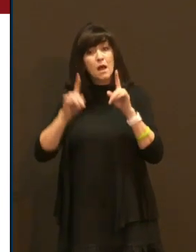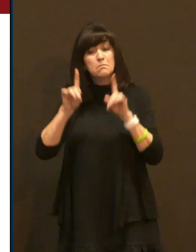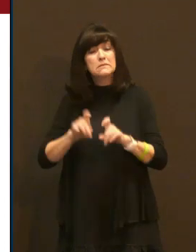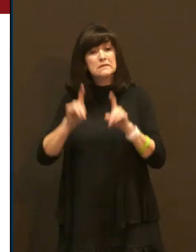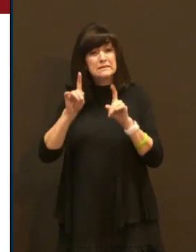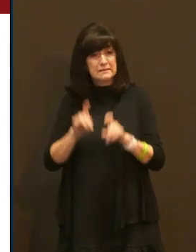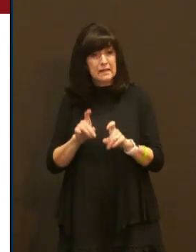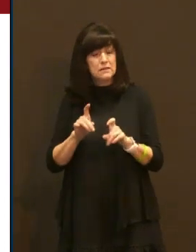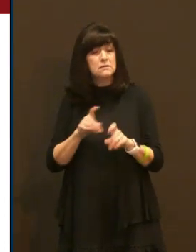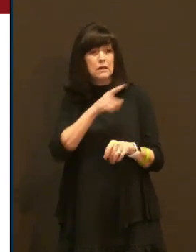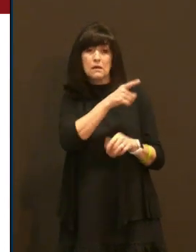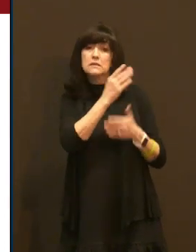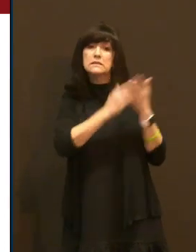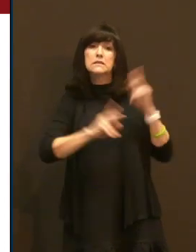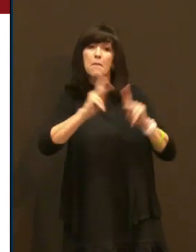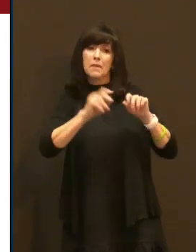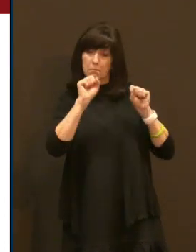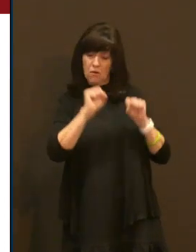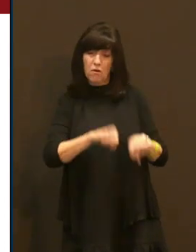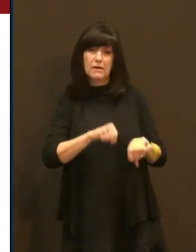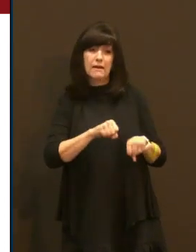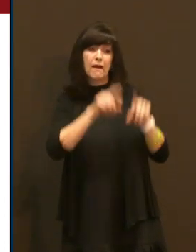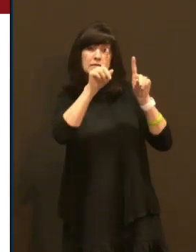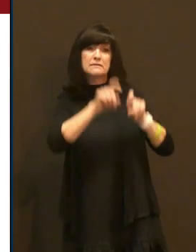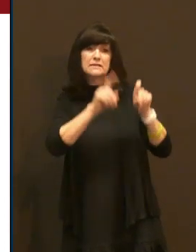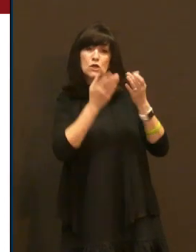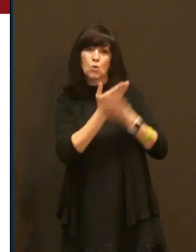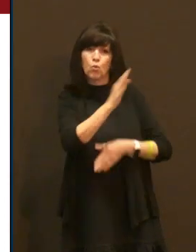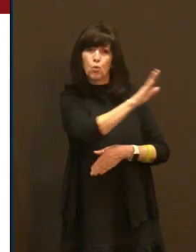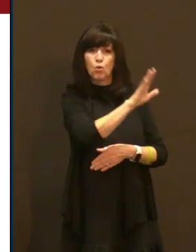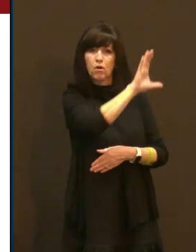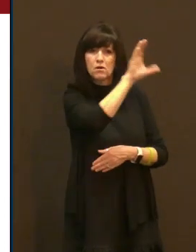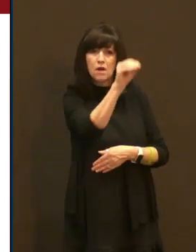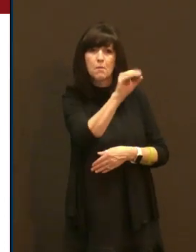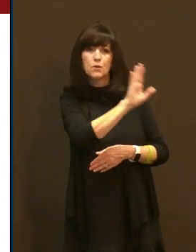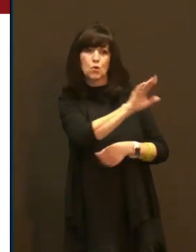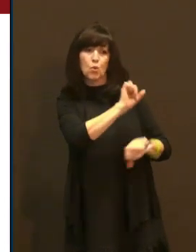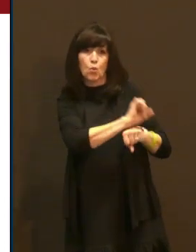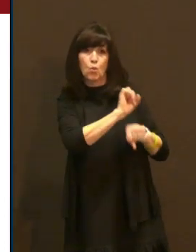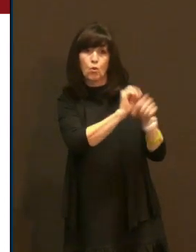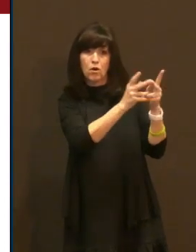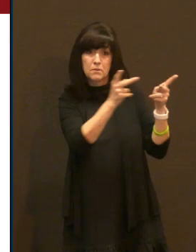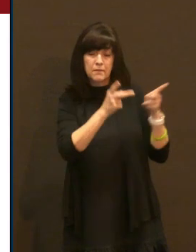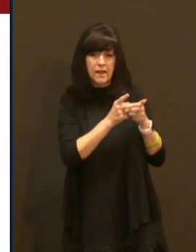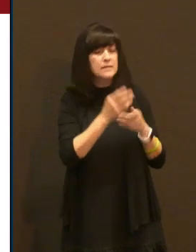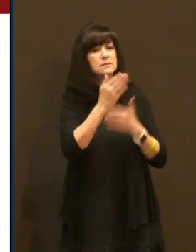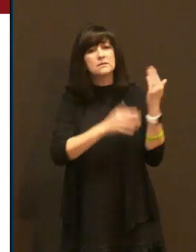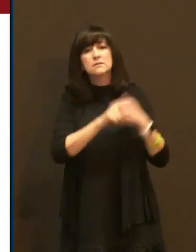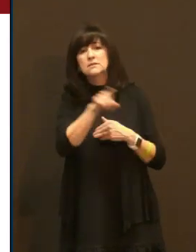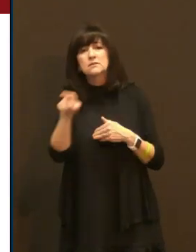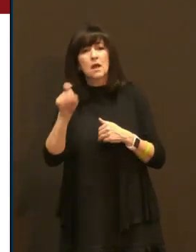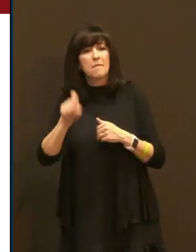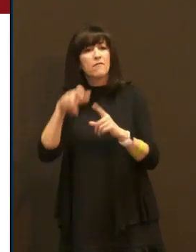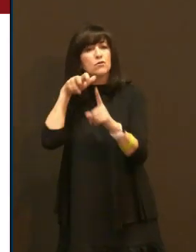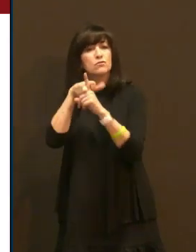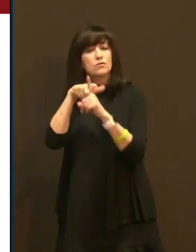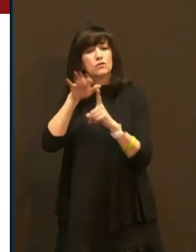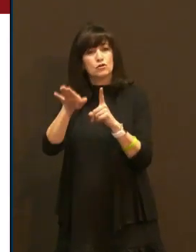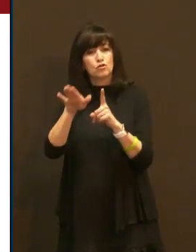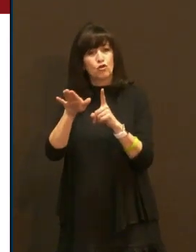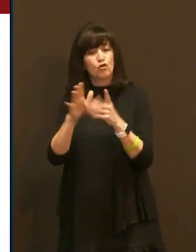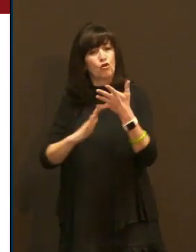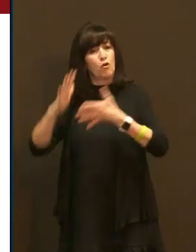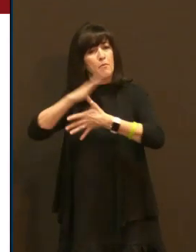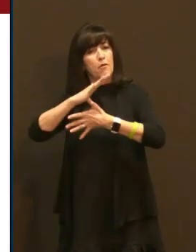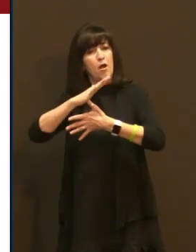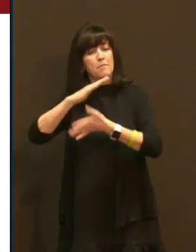care providers. So that's a primary option for individuals, but also, of course, there's the hospital and